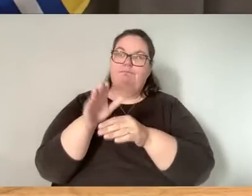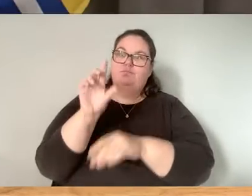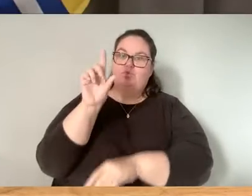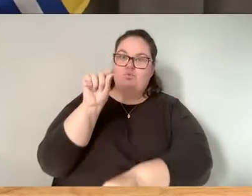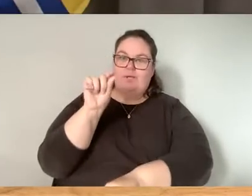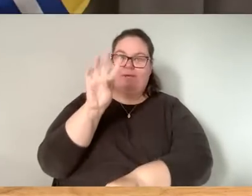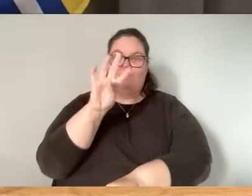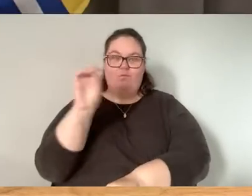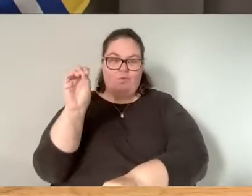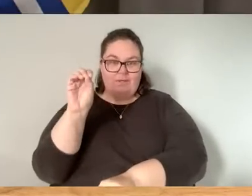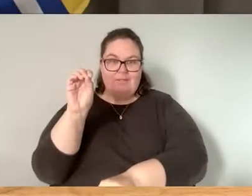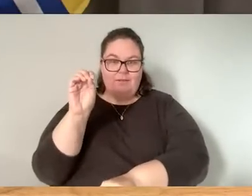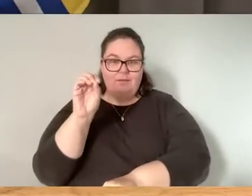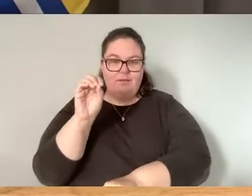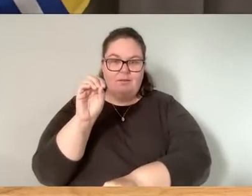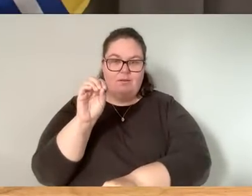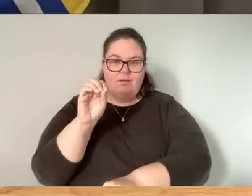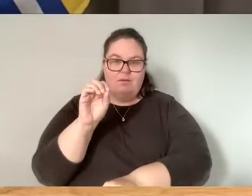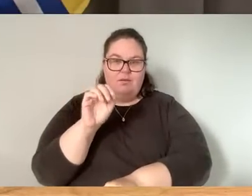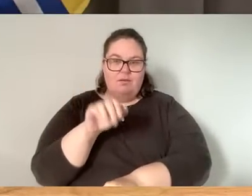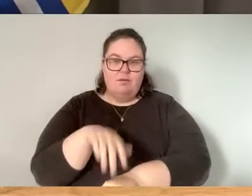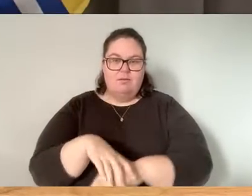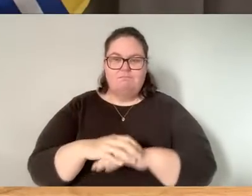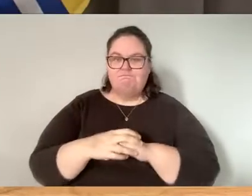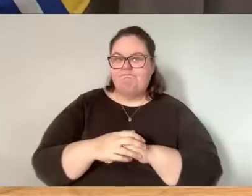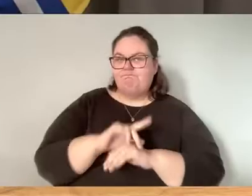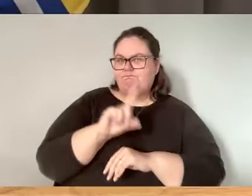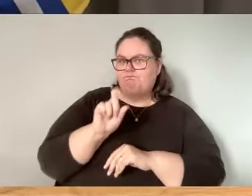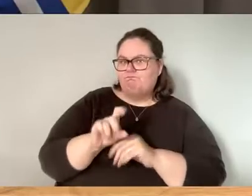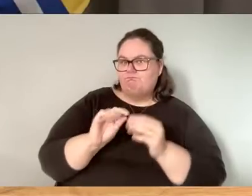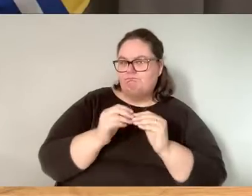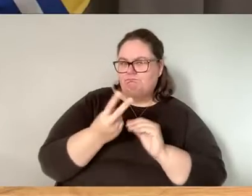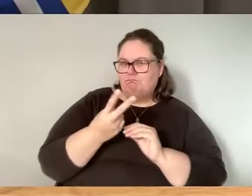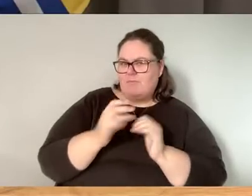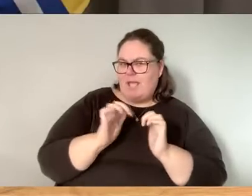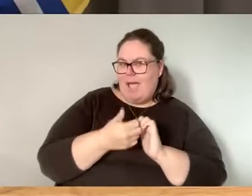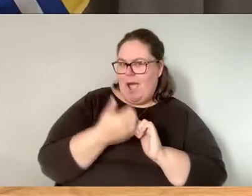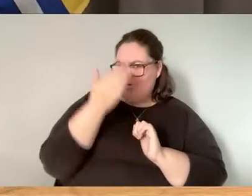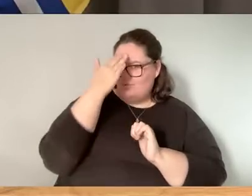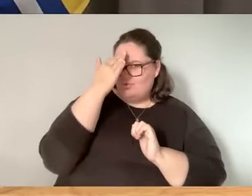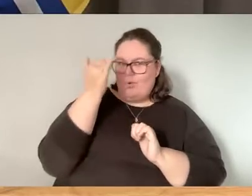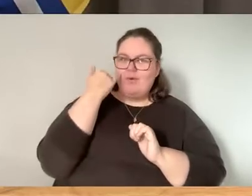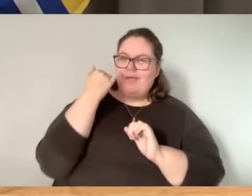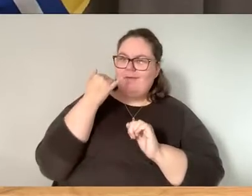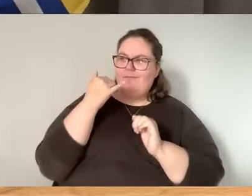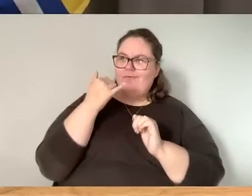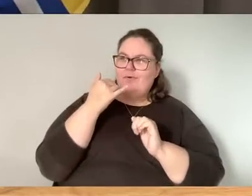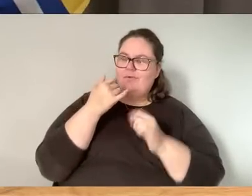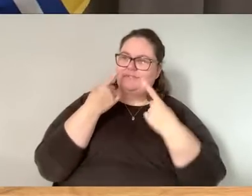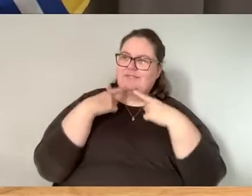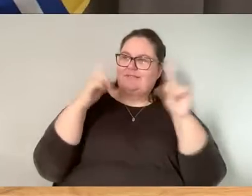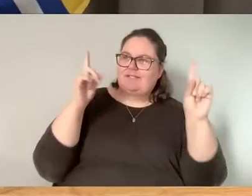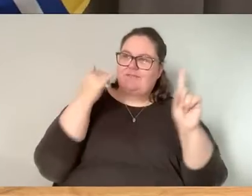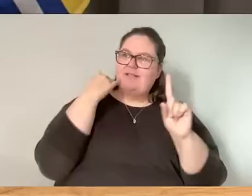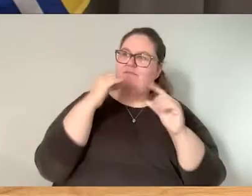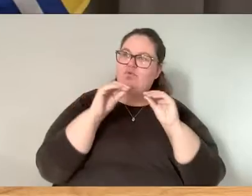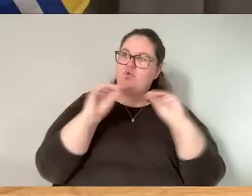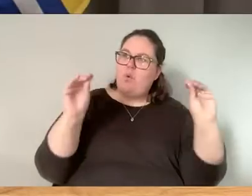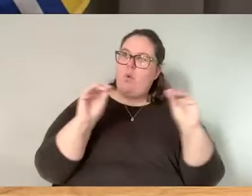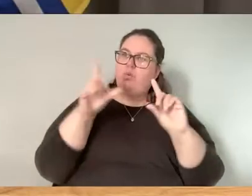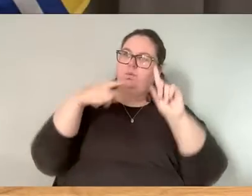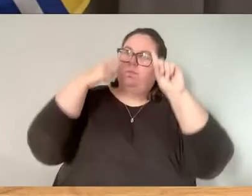define whether or not we've attained accessibility without targets? What would you like to